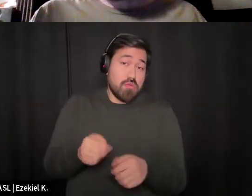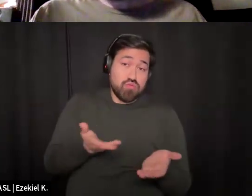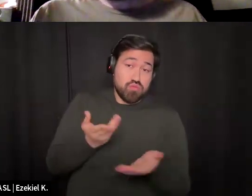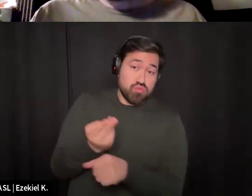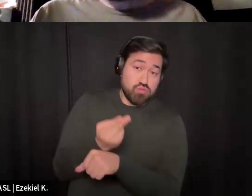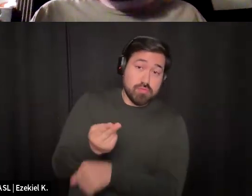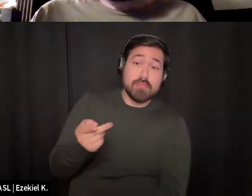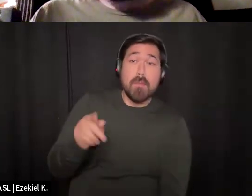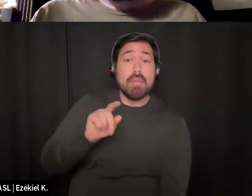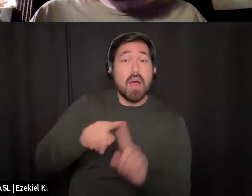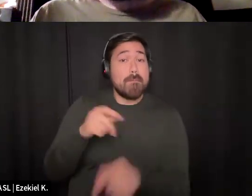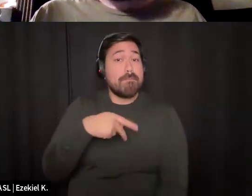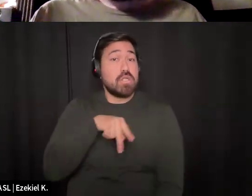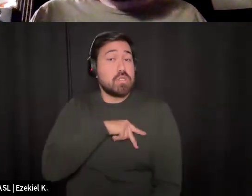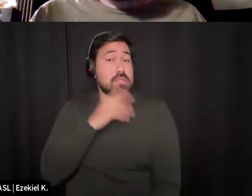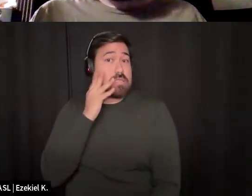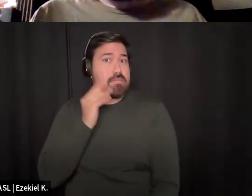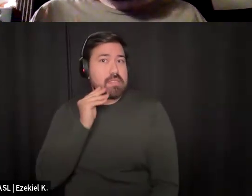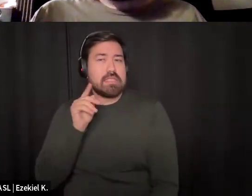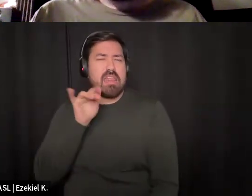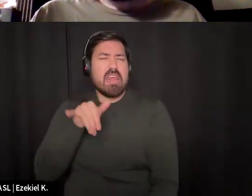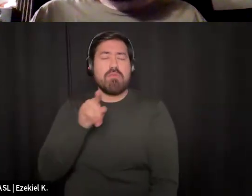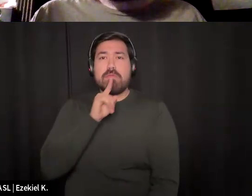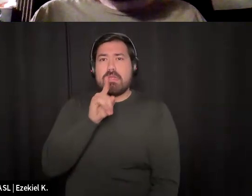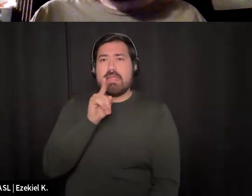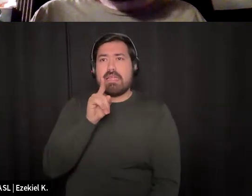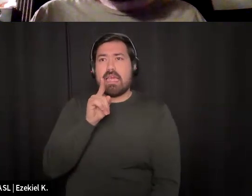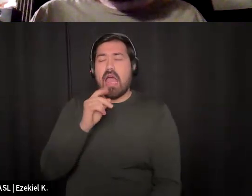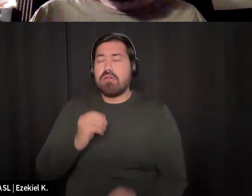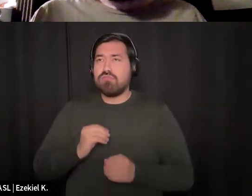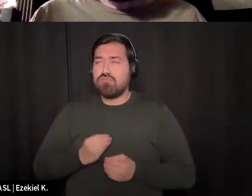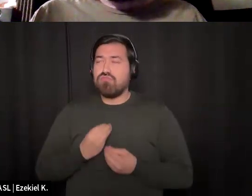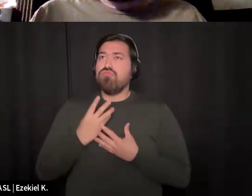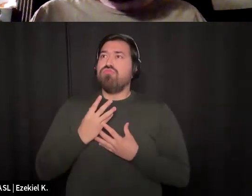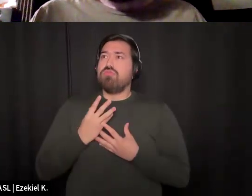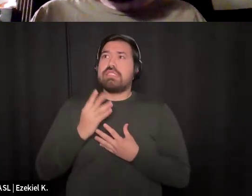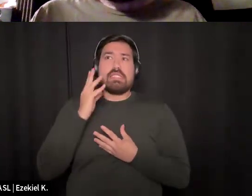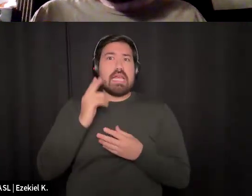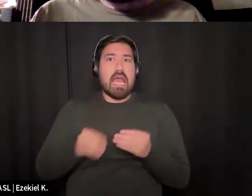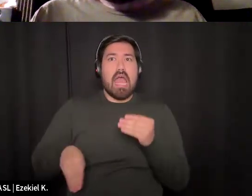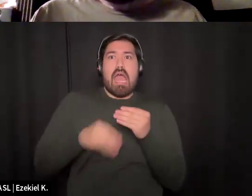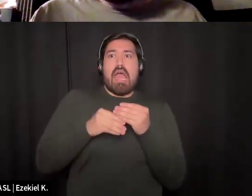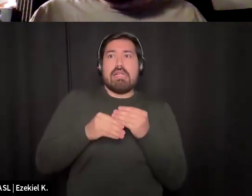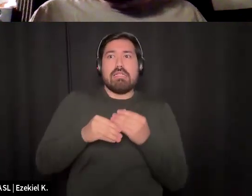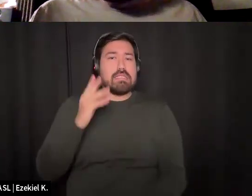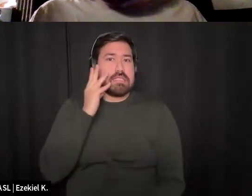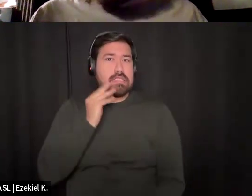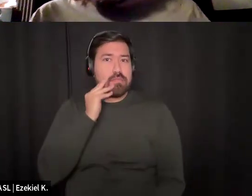a personal experience where mindfulness enhanced your birding experience.